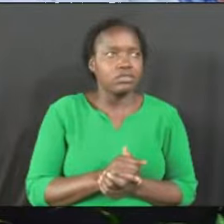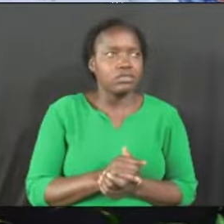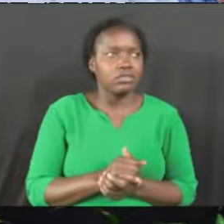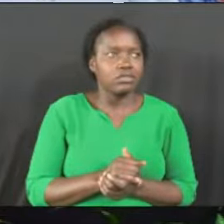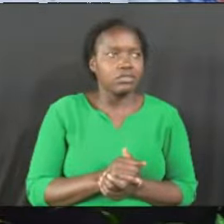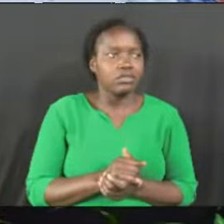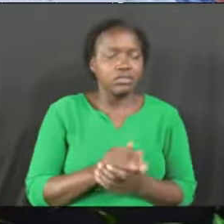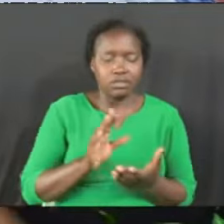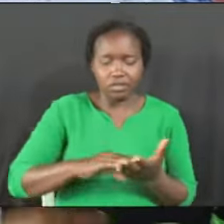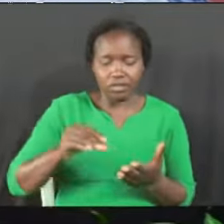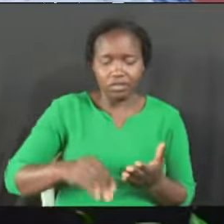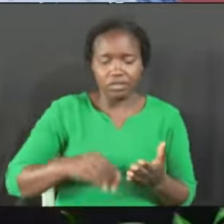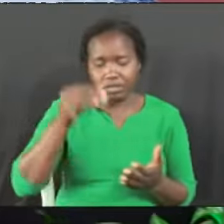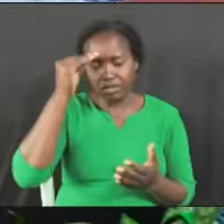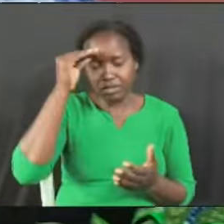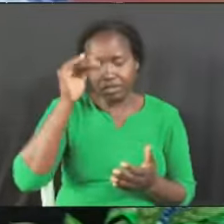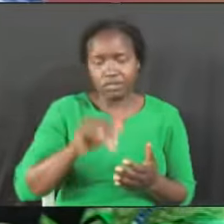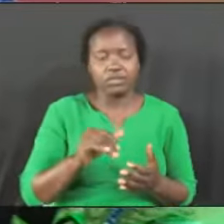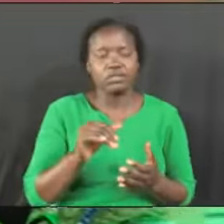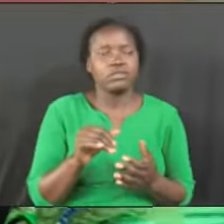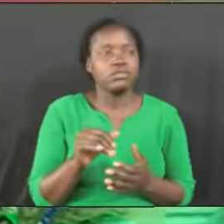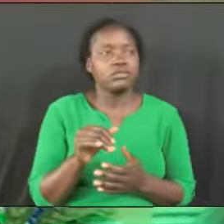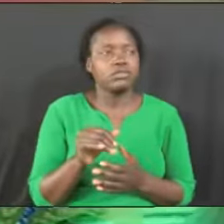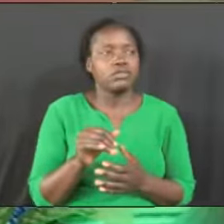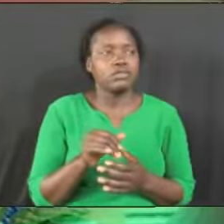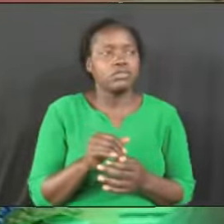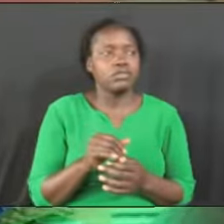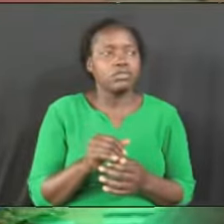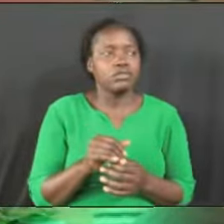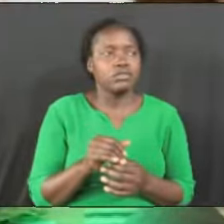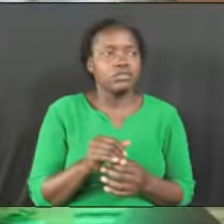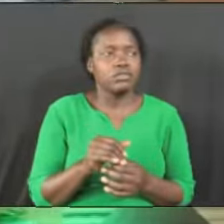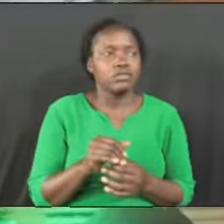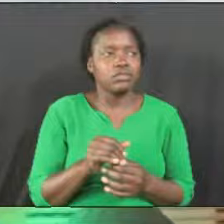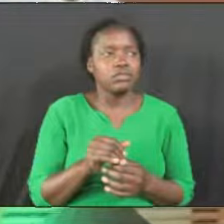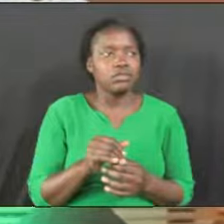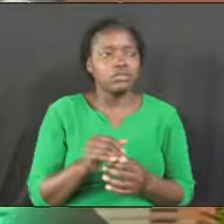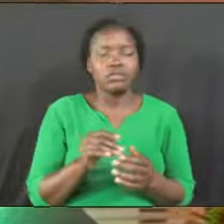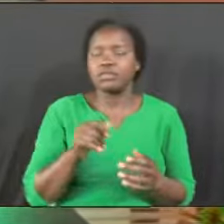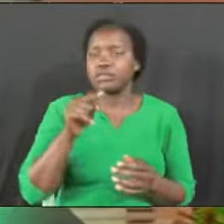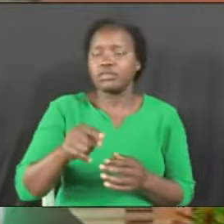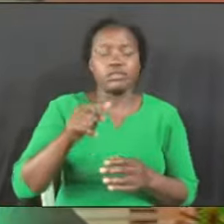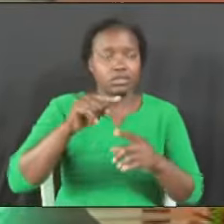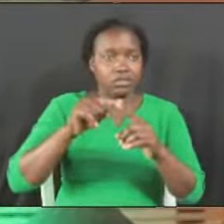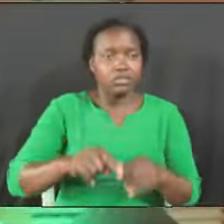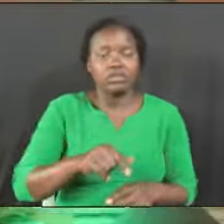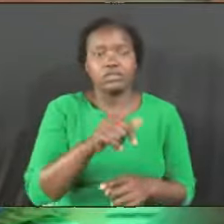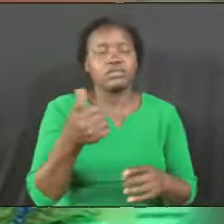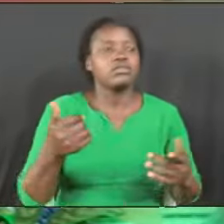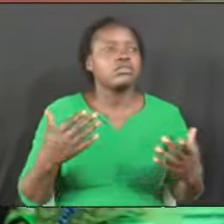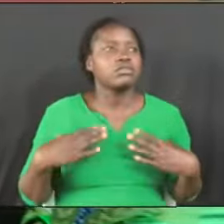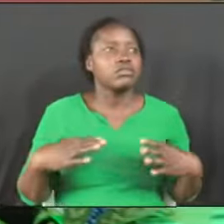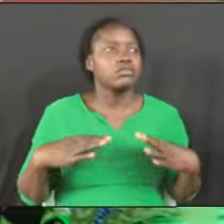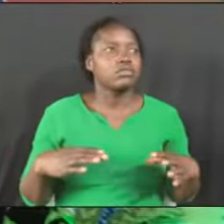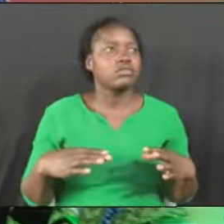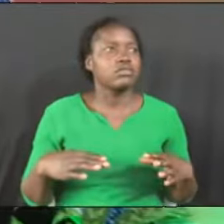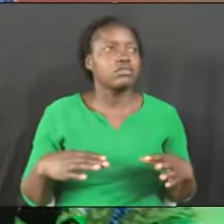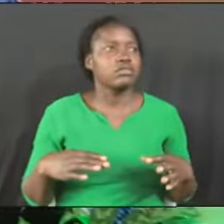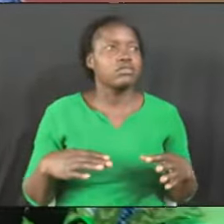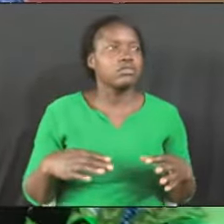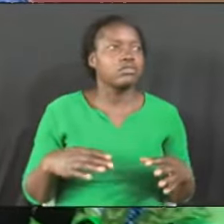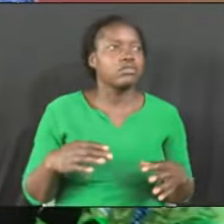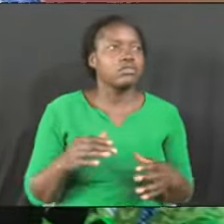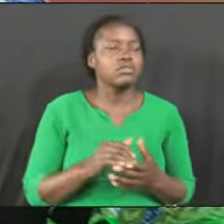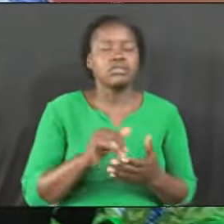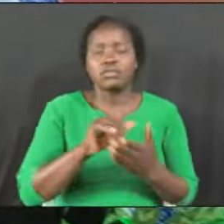I've learned that when you don't have your own stuff, you will be dependent on other people. That's why you've got to